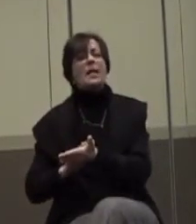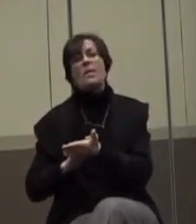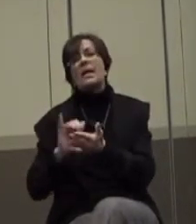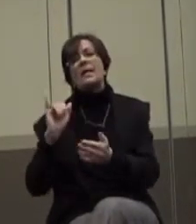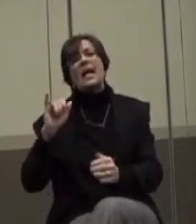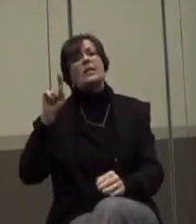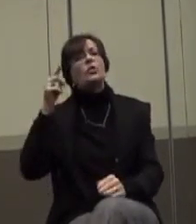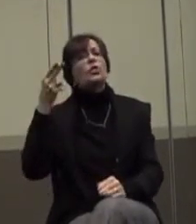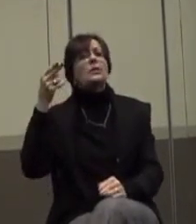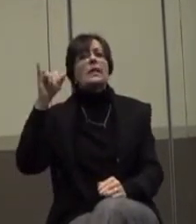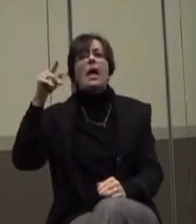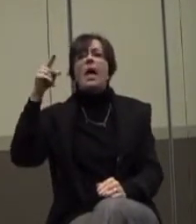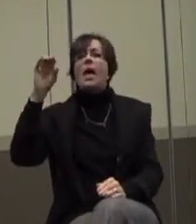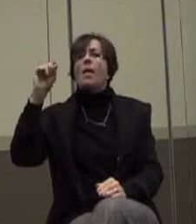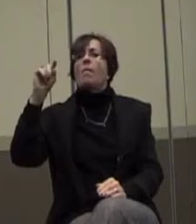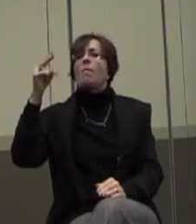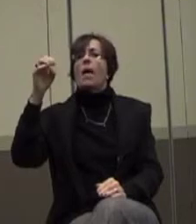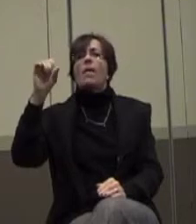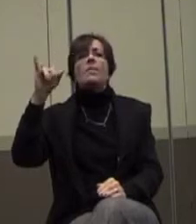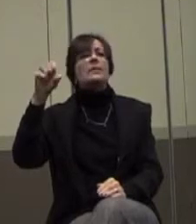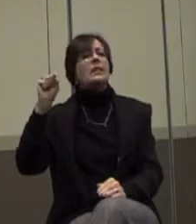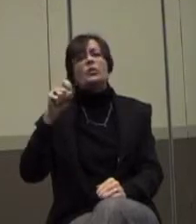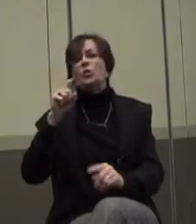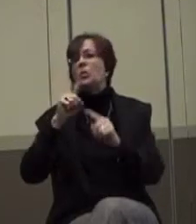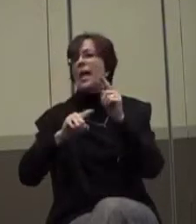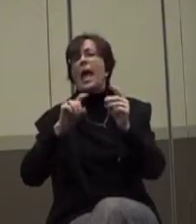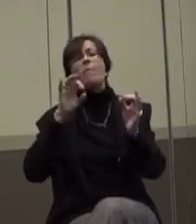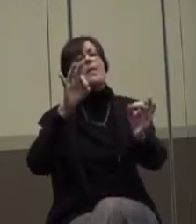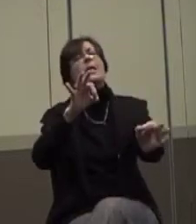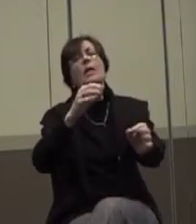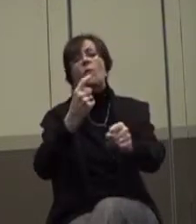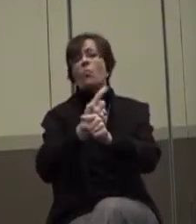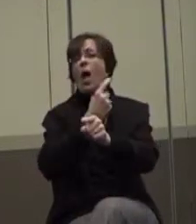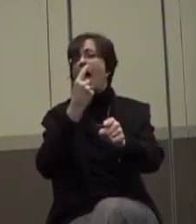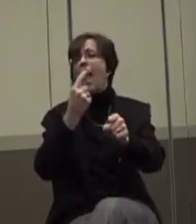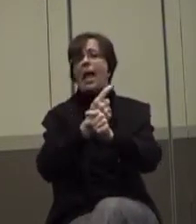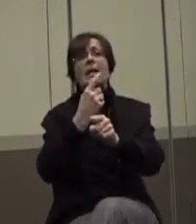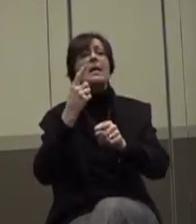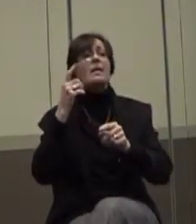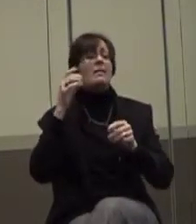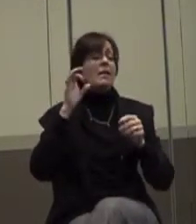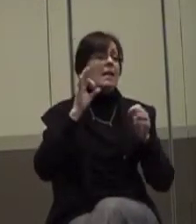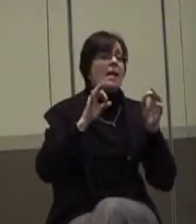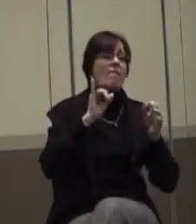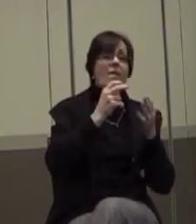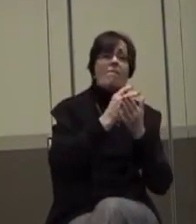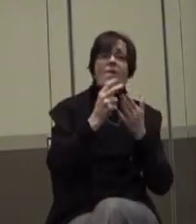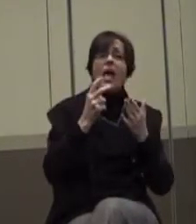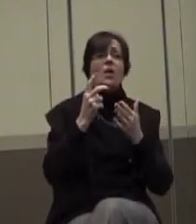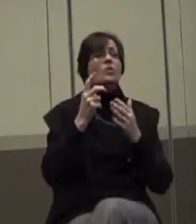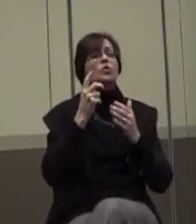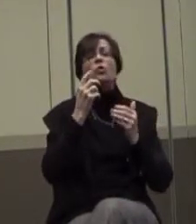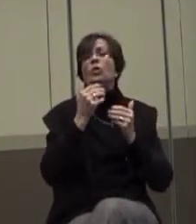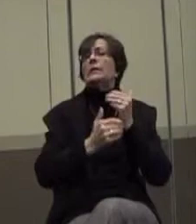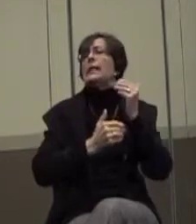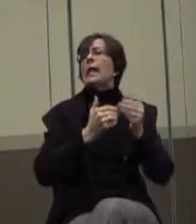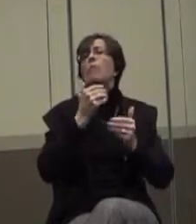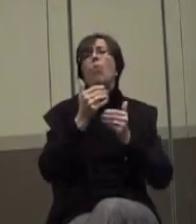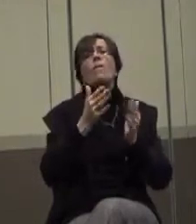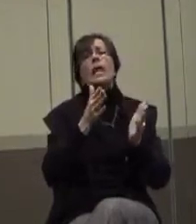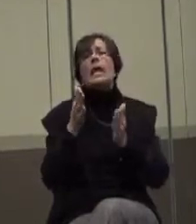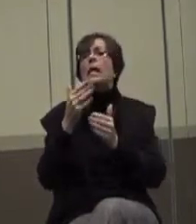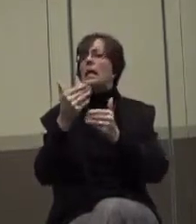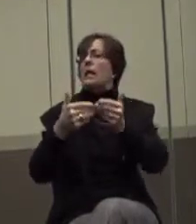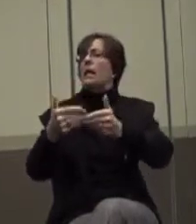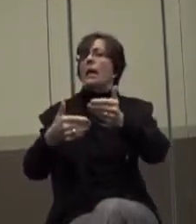hypothesis. And you can't always be right. We have no crystal ball. And if it doesn't work, then you just go back and do it. It's a fluid document. You just keep moving. Absolutely.